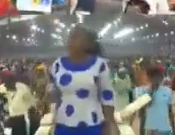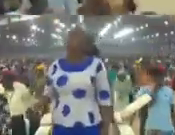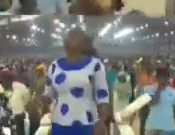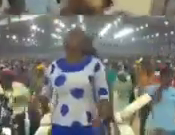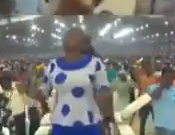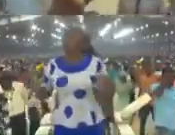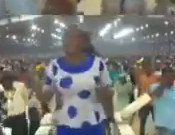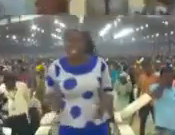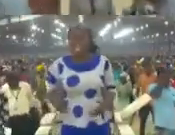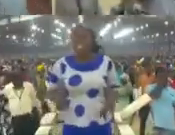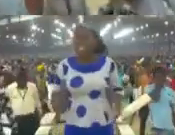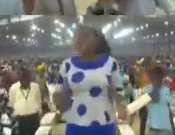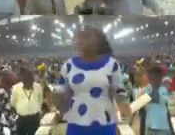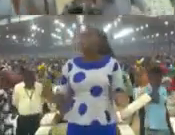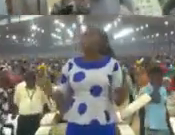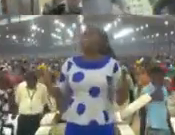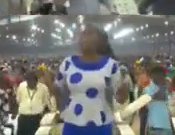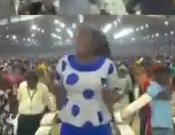Let me laugh last.